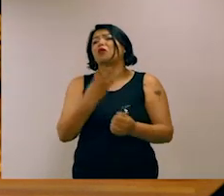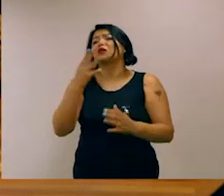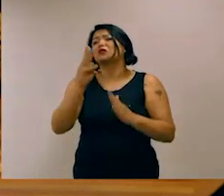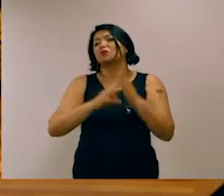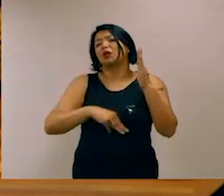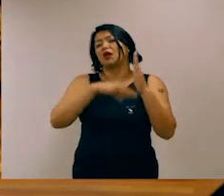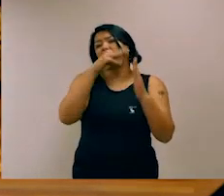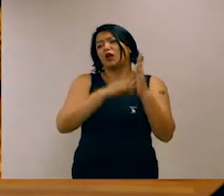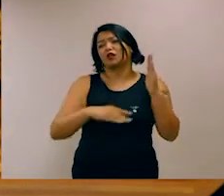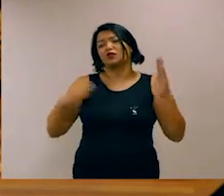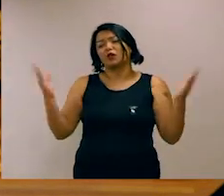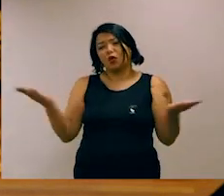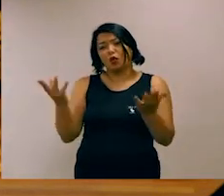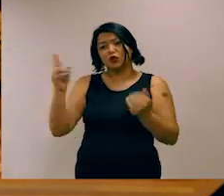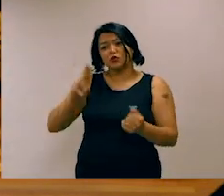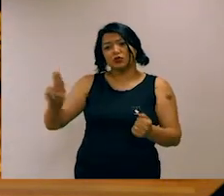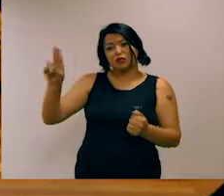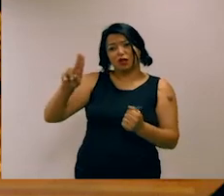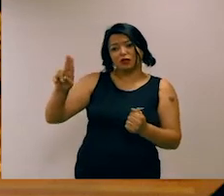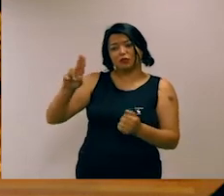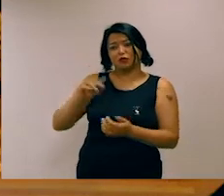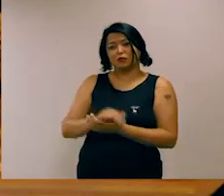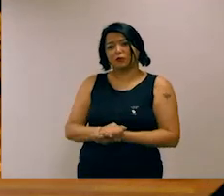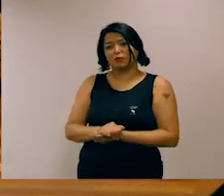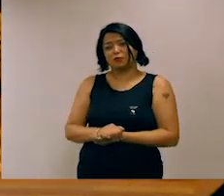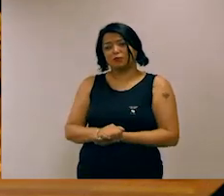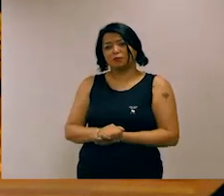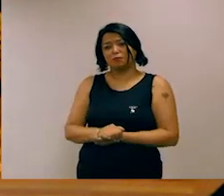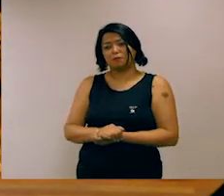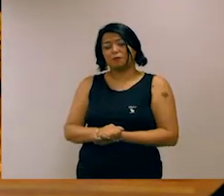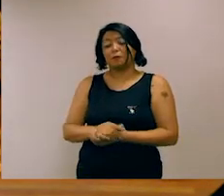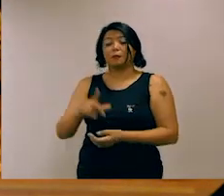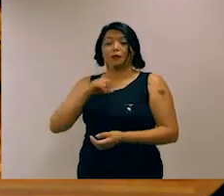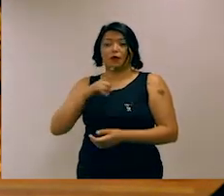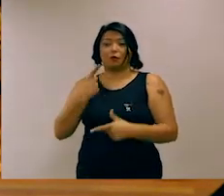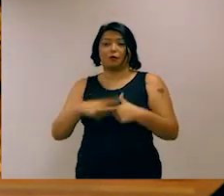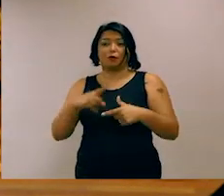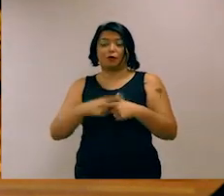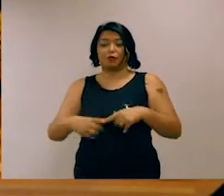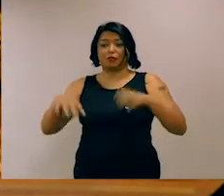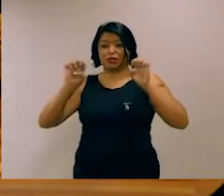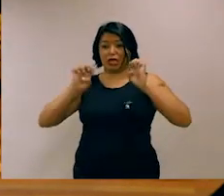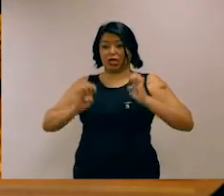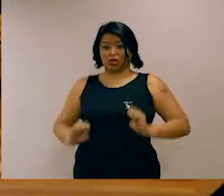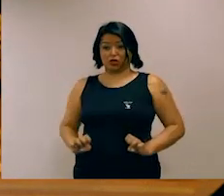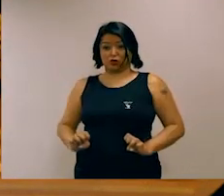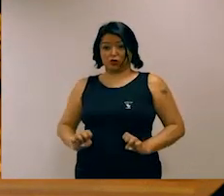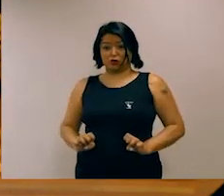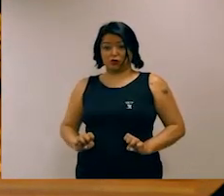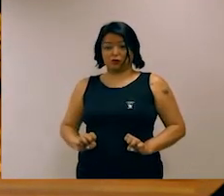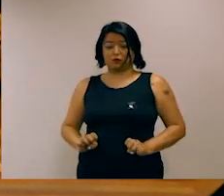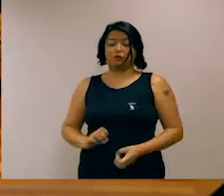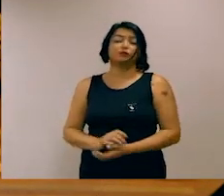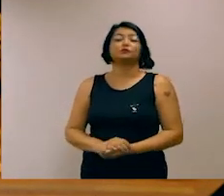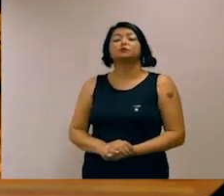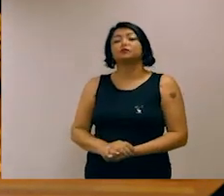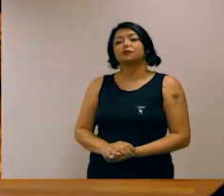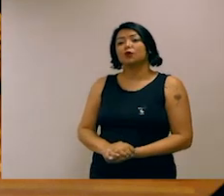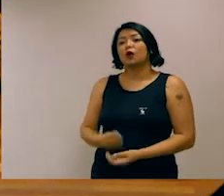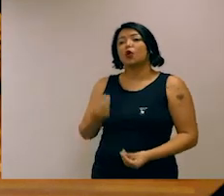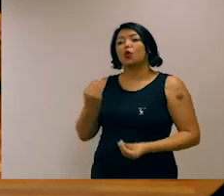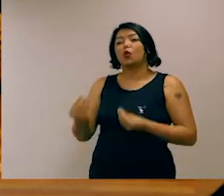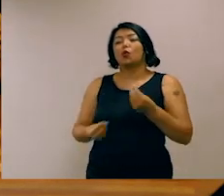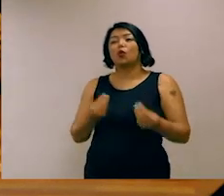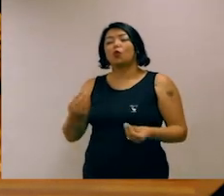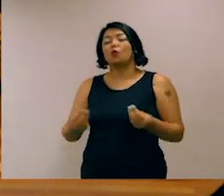pitfalls. He's talking about data bias. The use of behavioral aspects can help to eliminate or mitigate